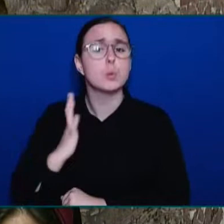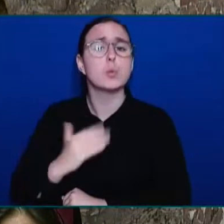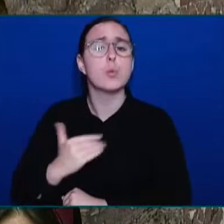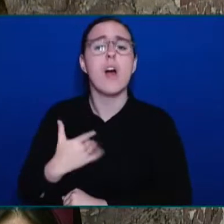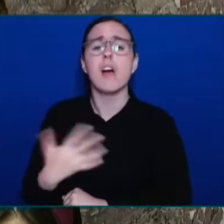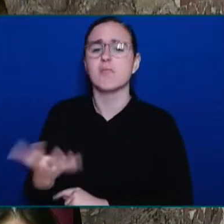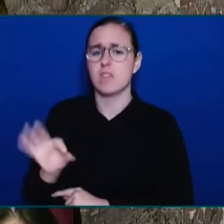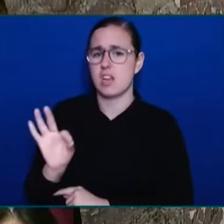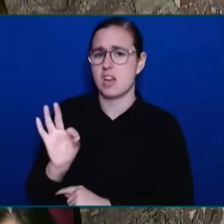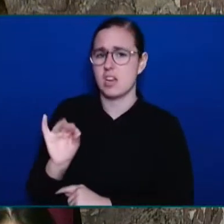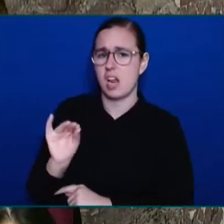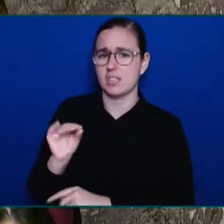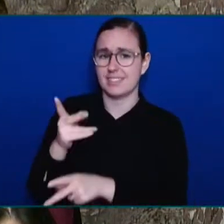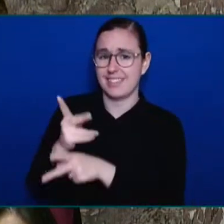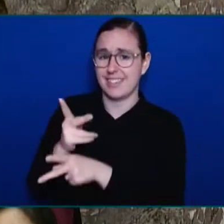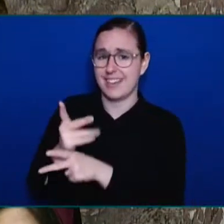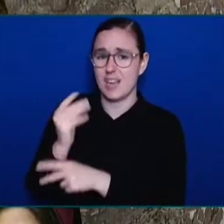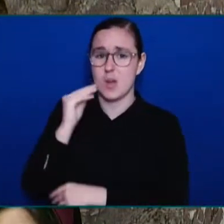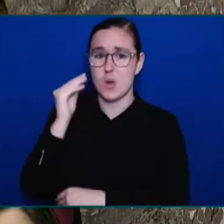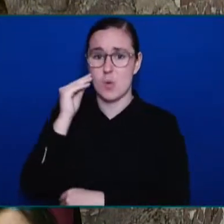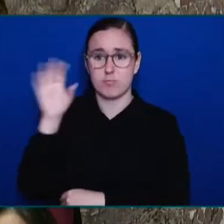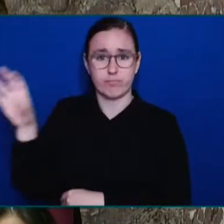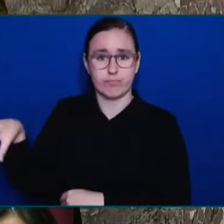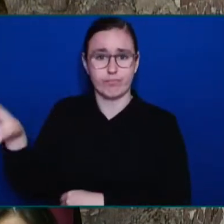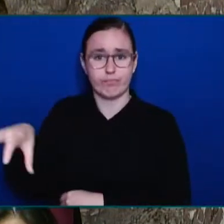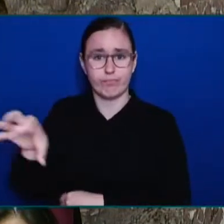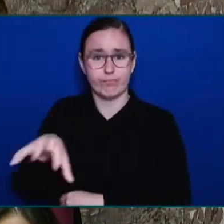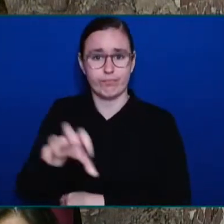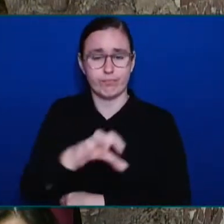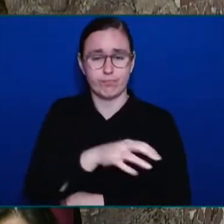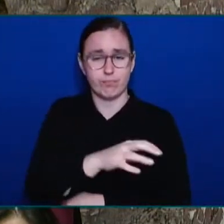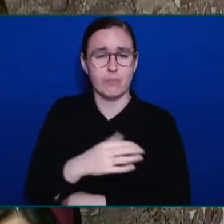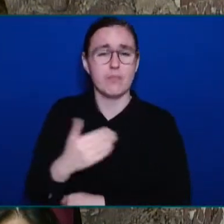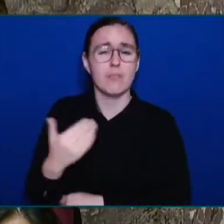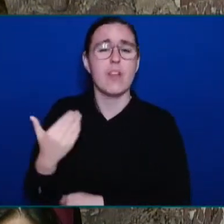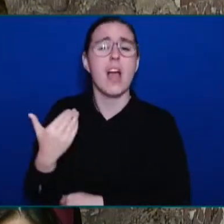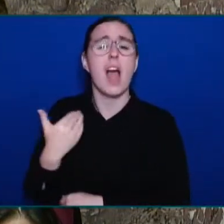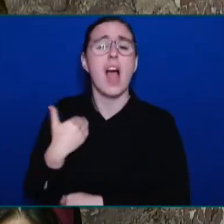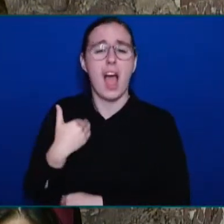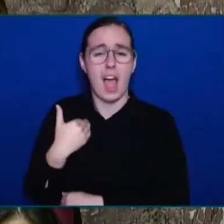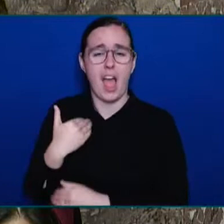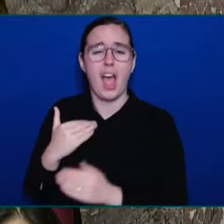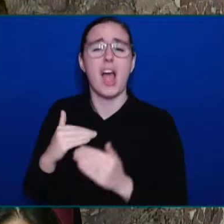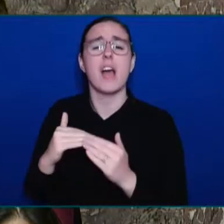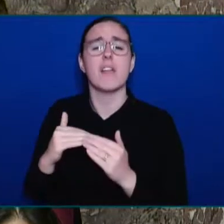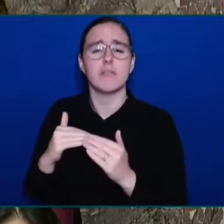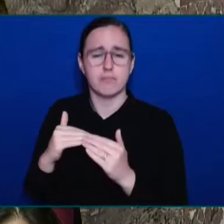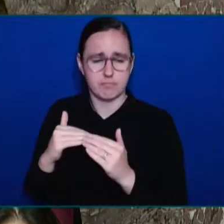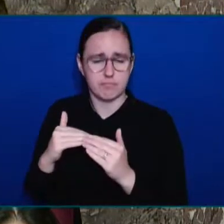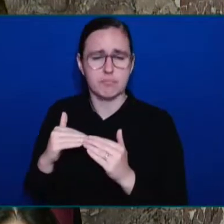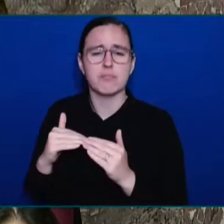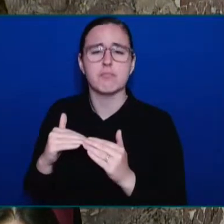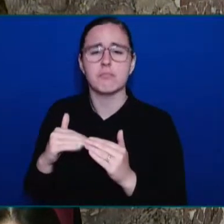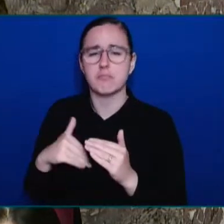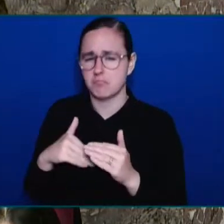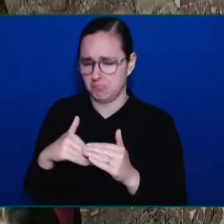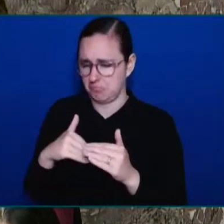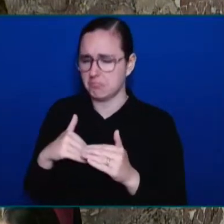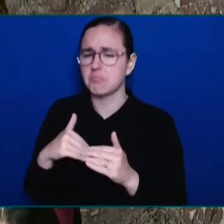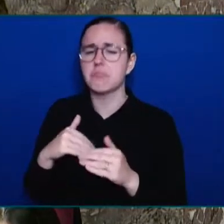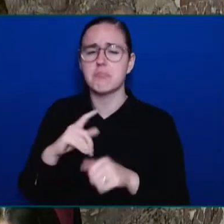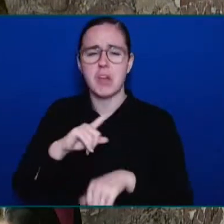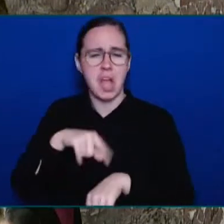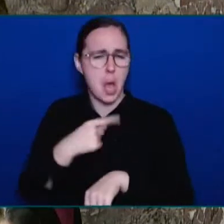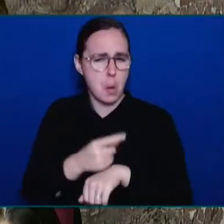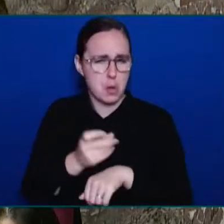none today because of the action that we took, Honourable Speaker, and that makes a real difference for people. We've